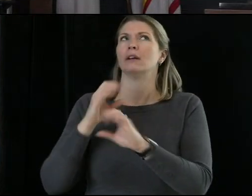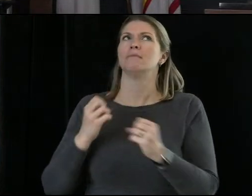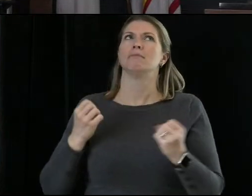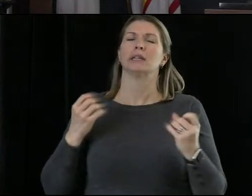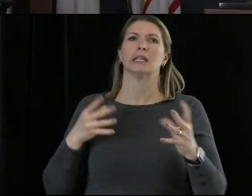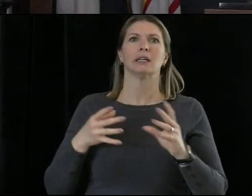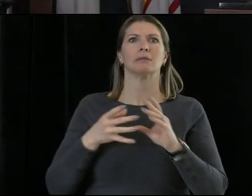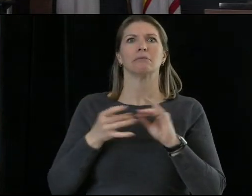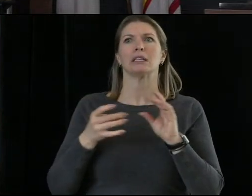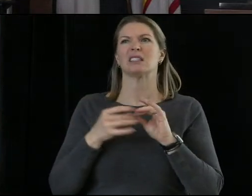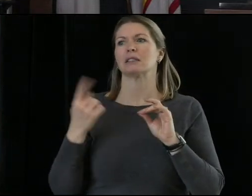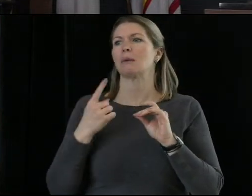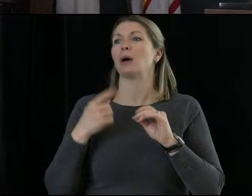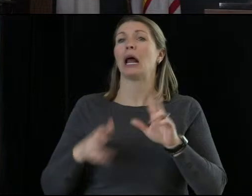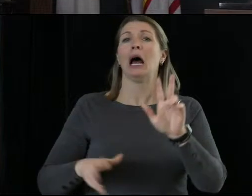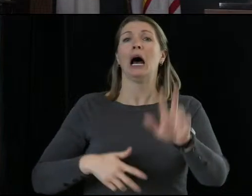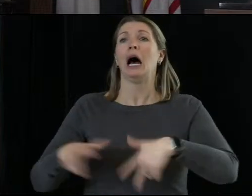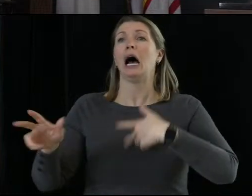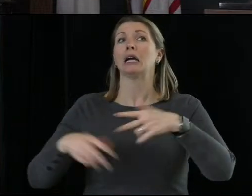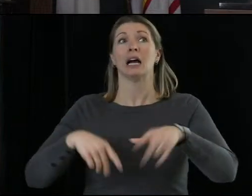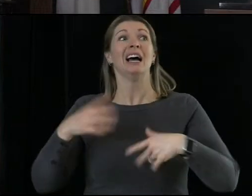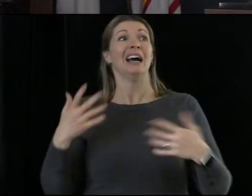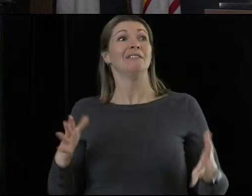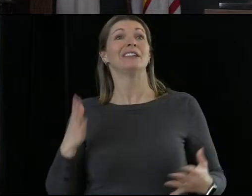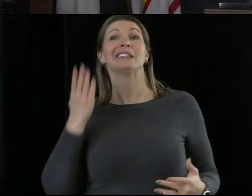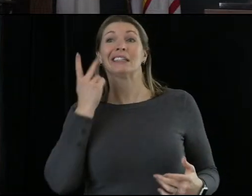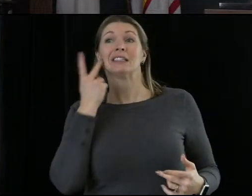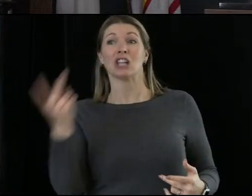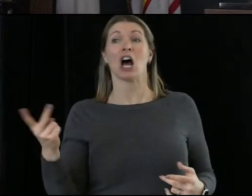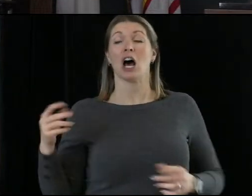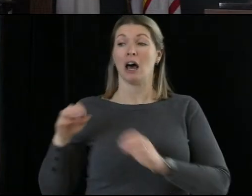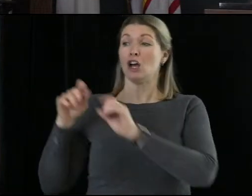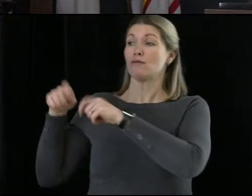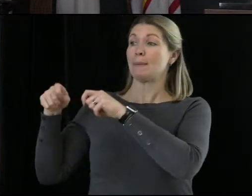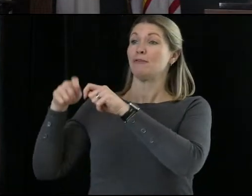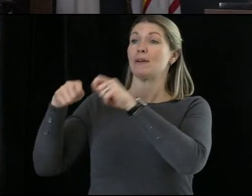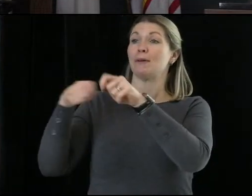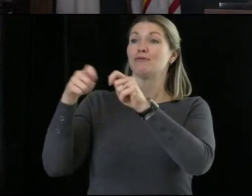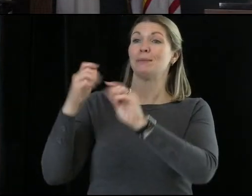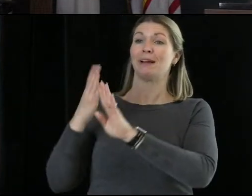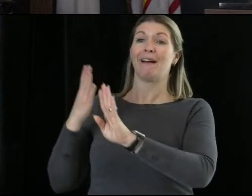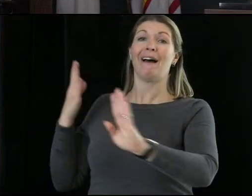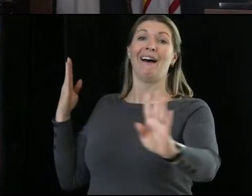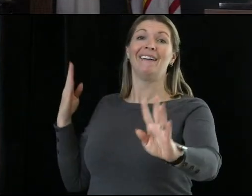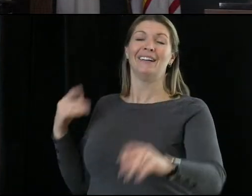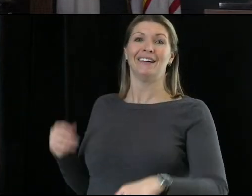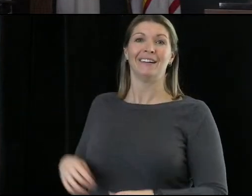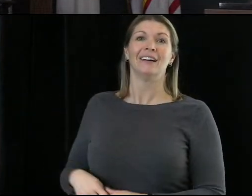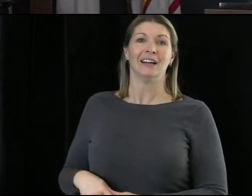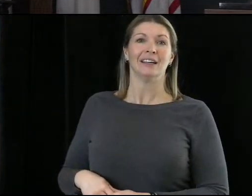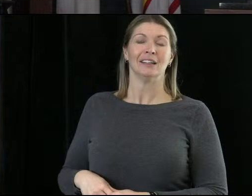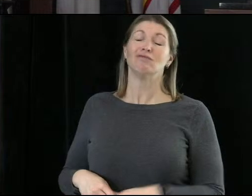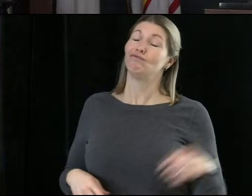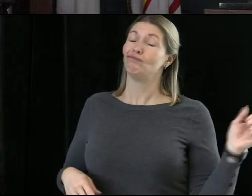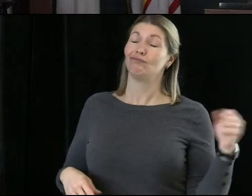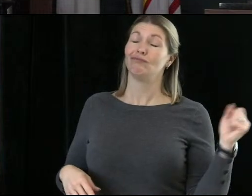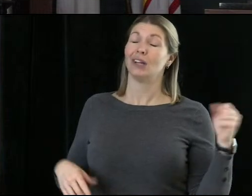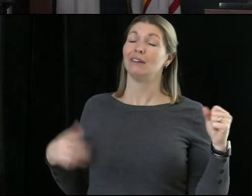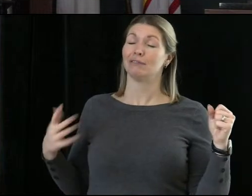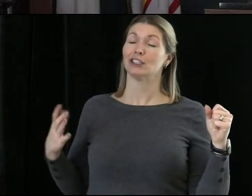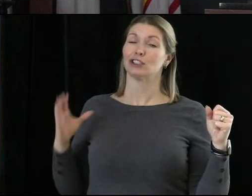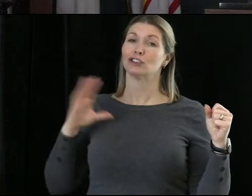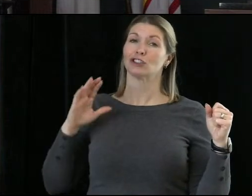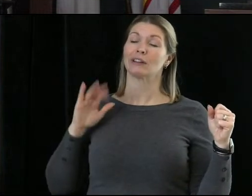messages from someone out hiking and saying, I just saw a string of purple ribbons. And I was like, yeah, because our searchers were